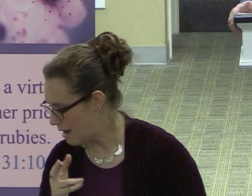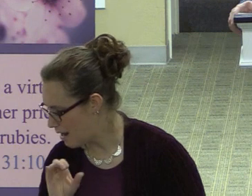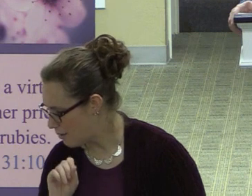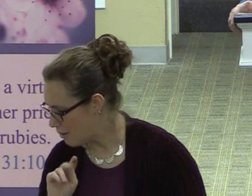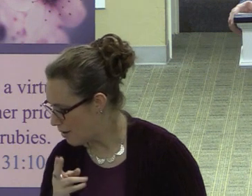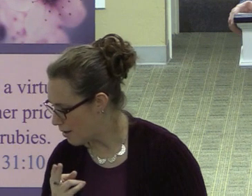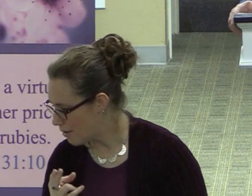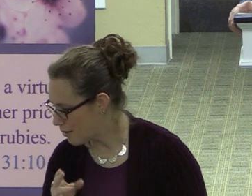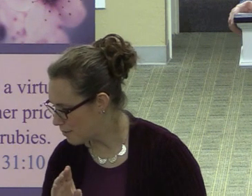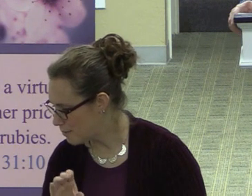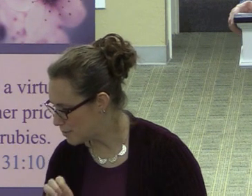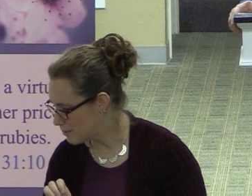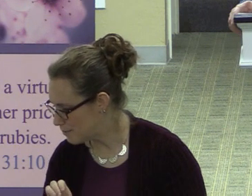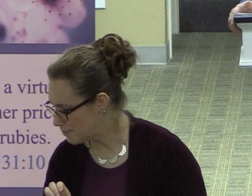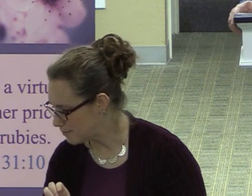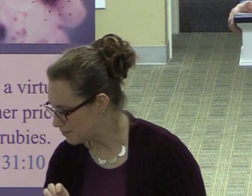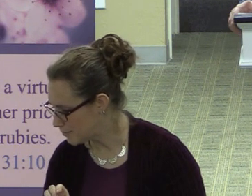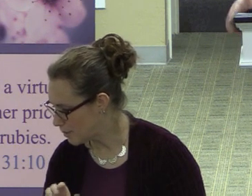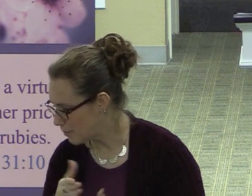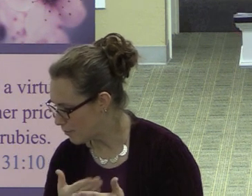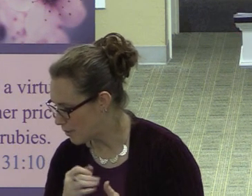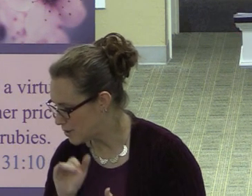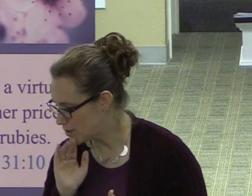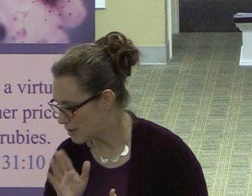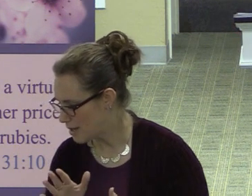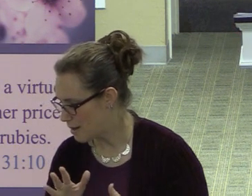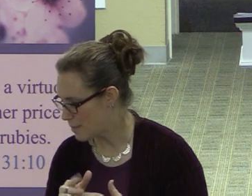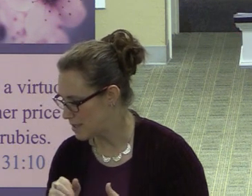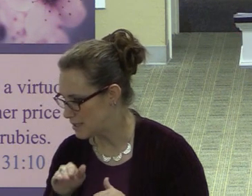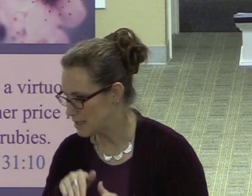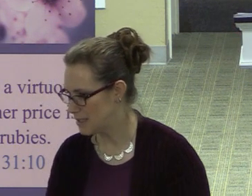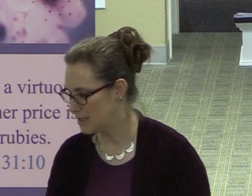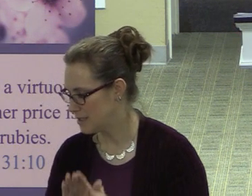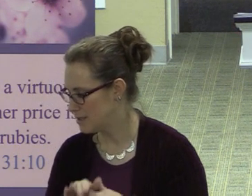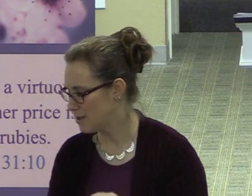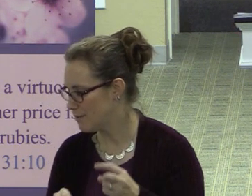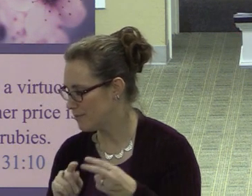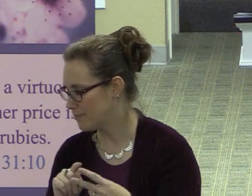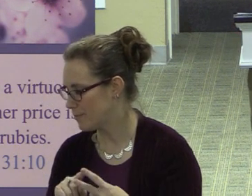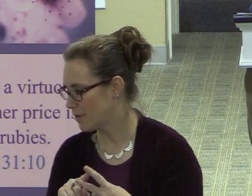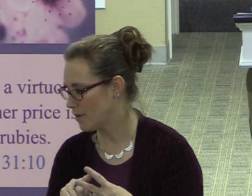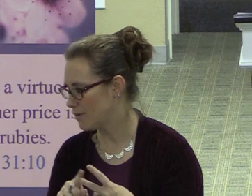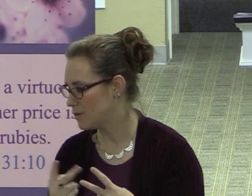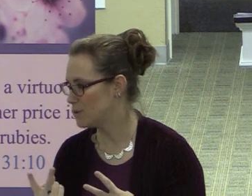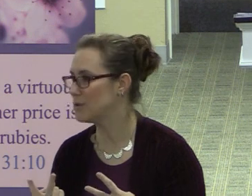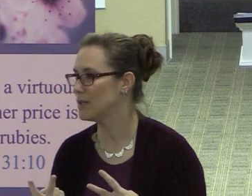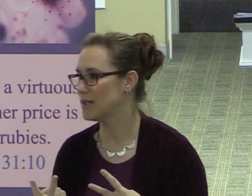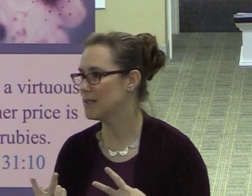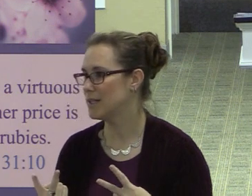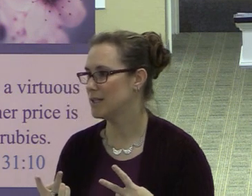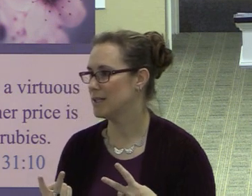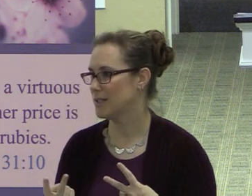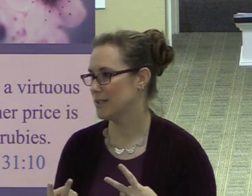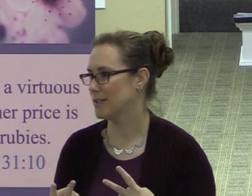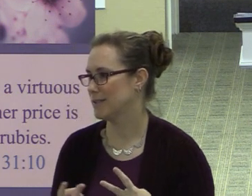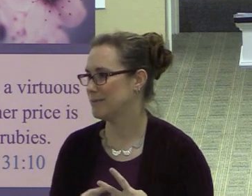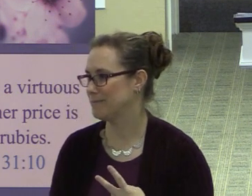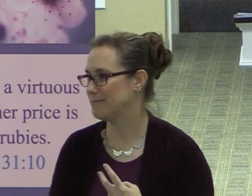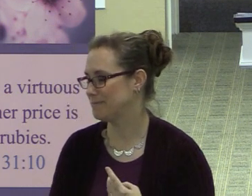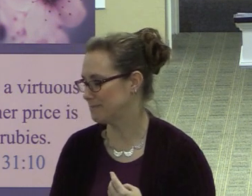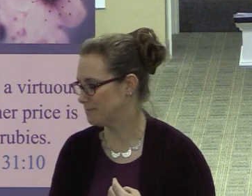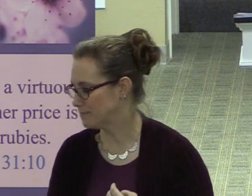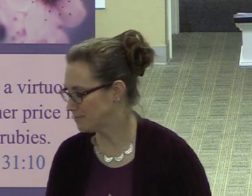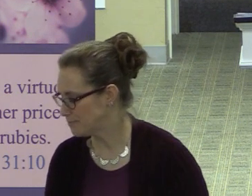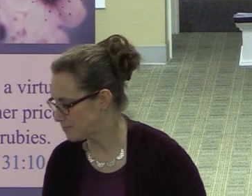sea, over against Baal-Zephon. Before it ye shall encamp by the sea." So the Lord's directing them to a very